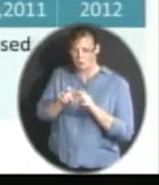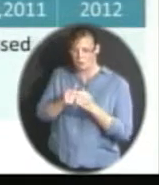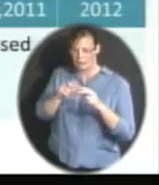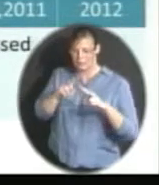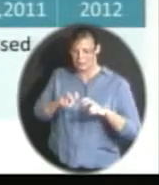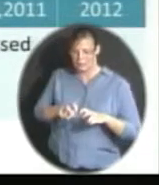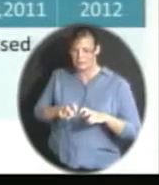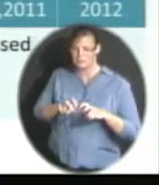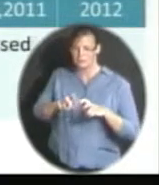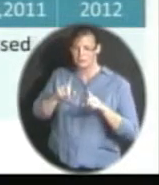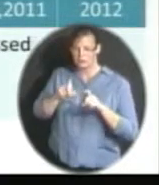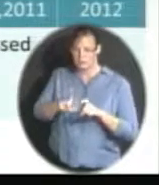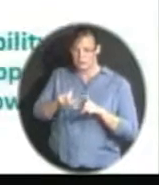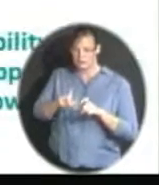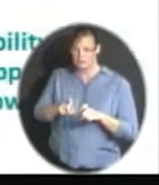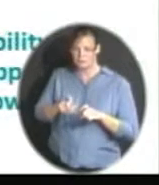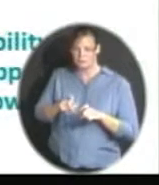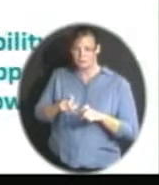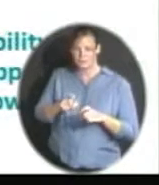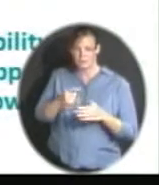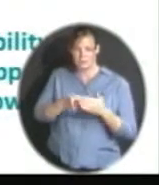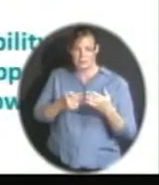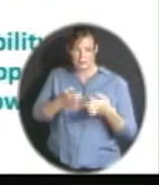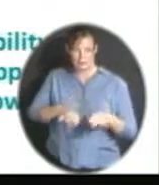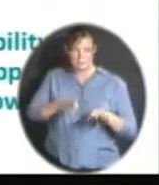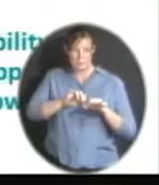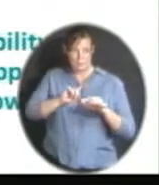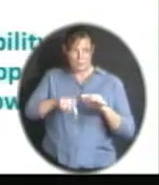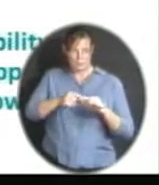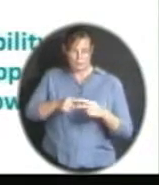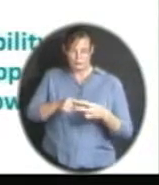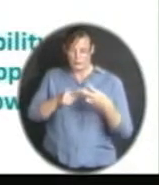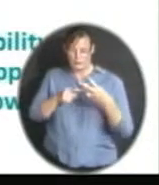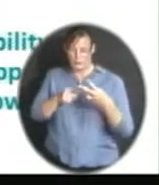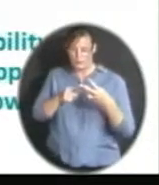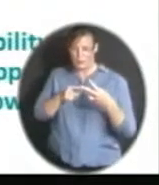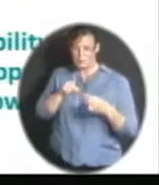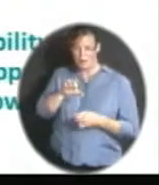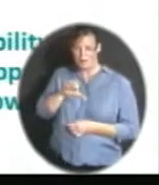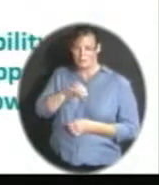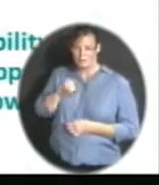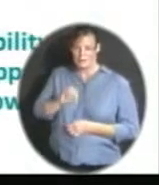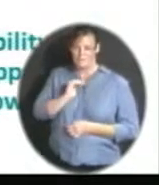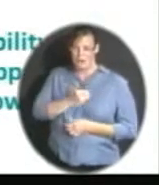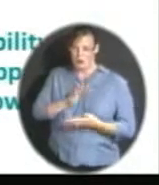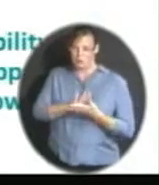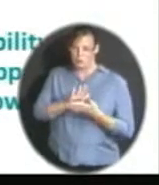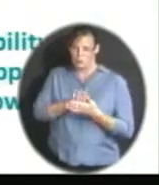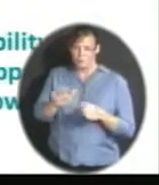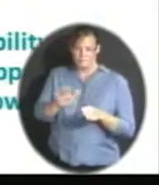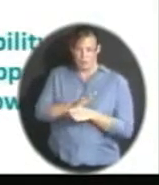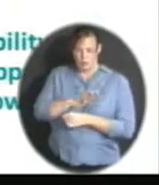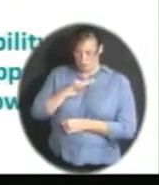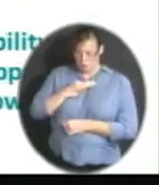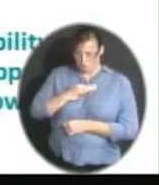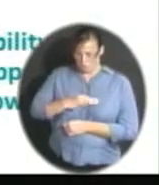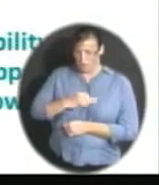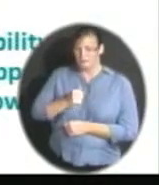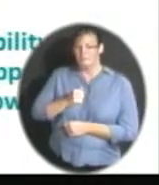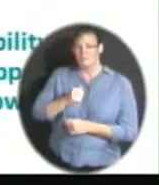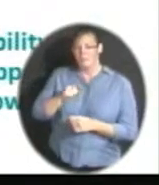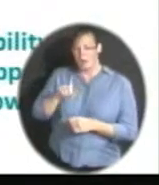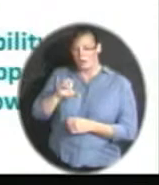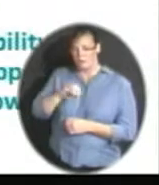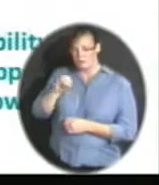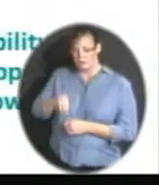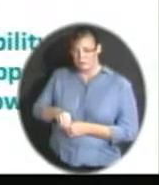that we'll be giving our students. What's important, though, about those two elements, 100% of our schools are fully accredited. 100% of our